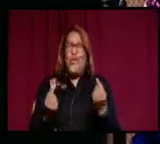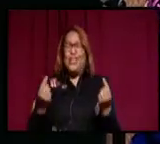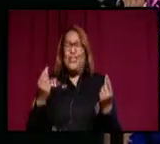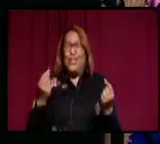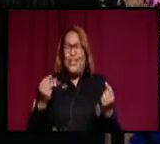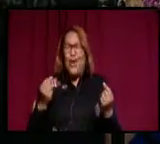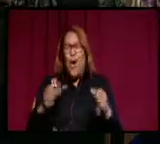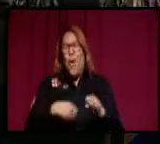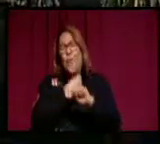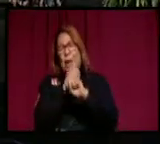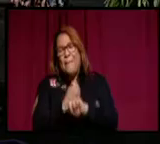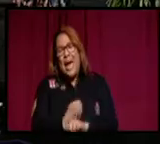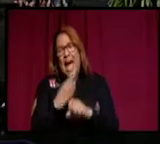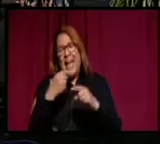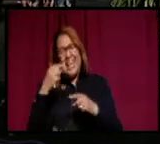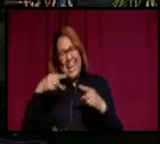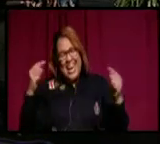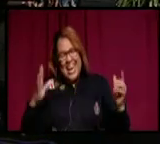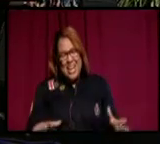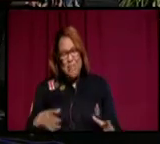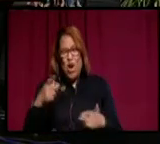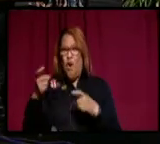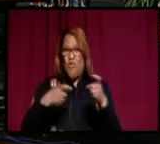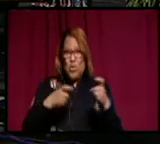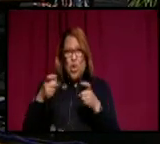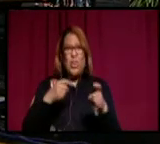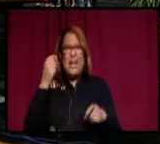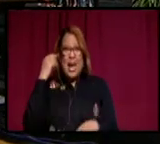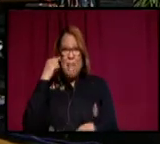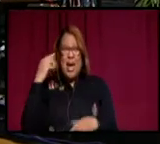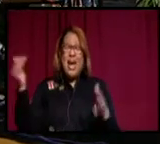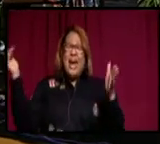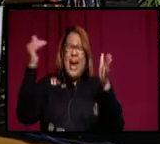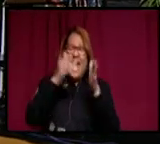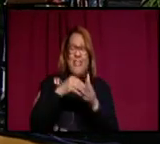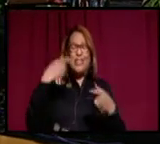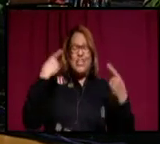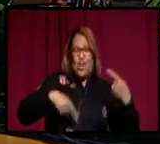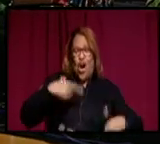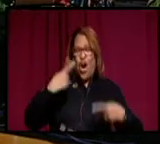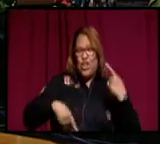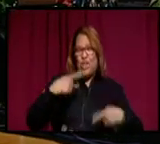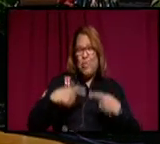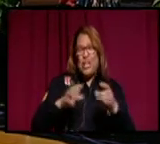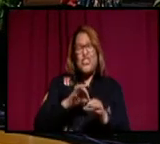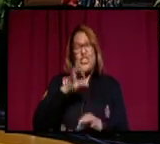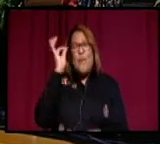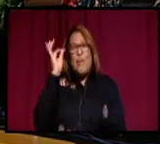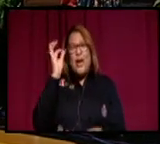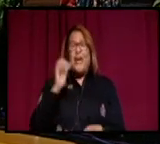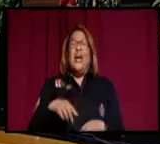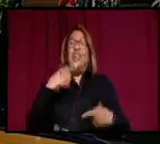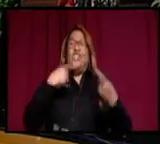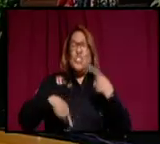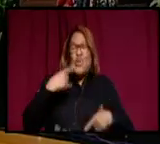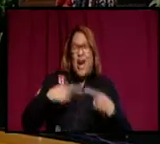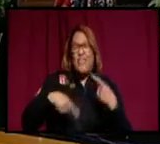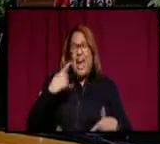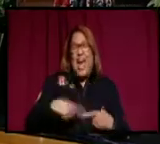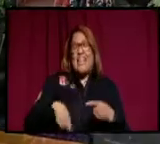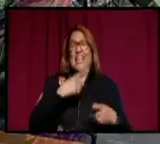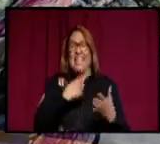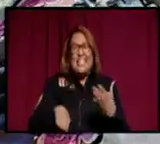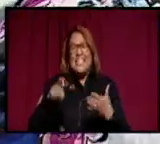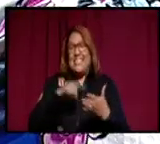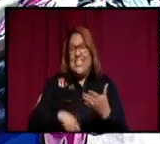enemy over their mind in the name of Jesus. We come against every argument of spirit. We come against strife and contention. The